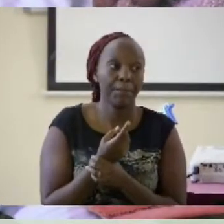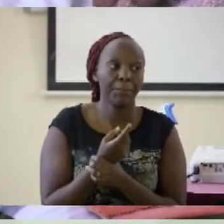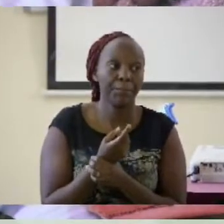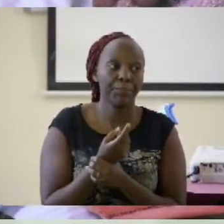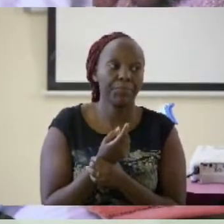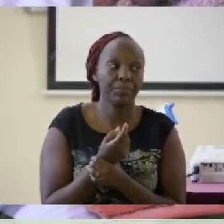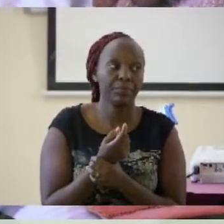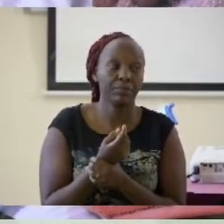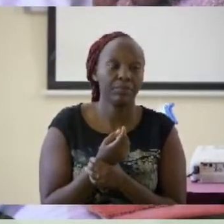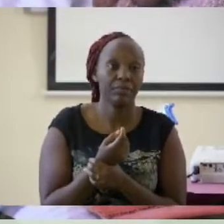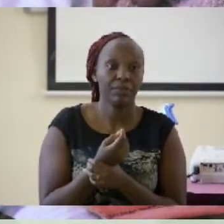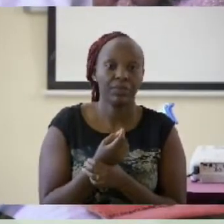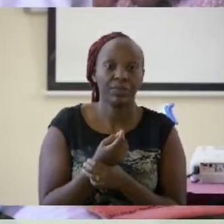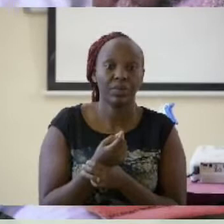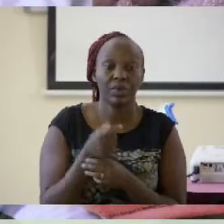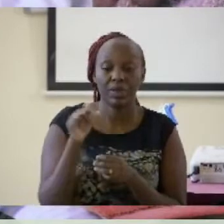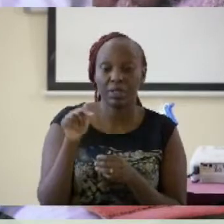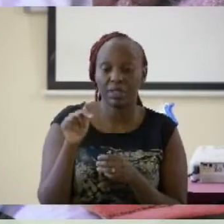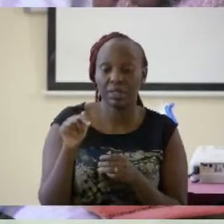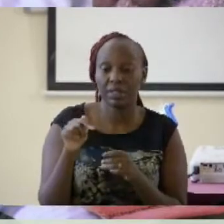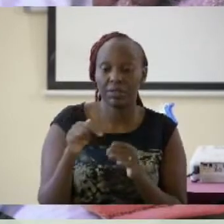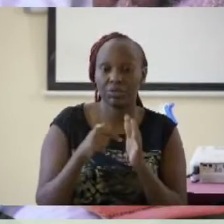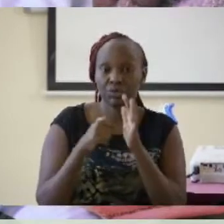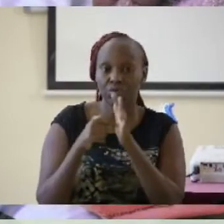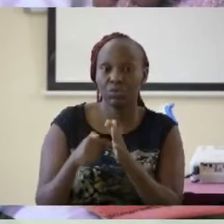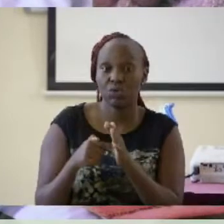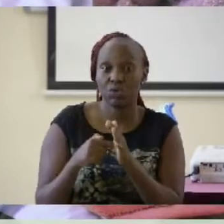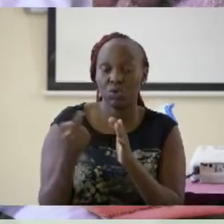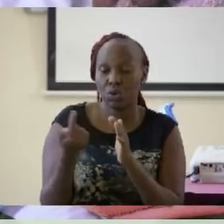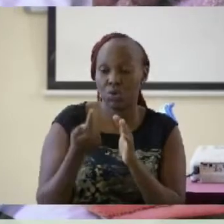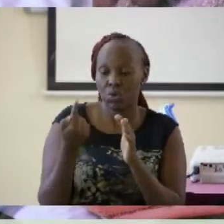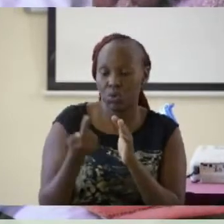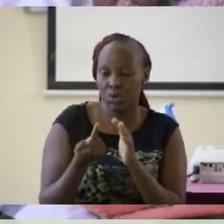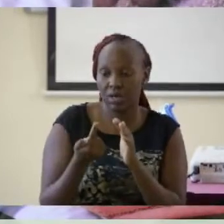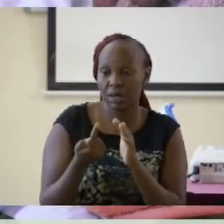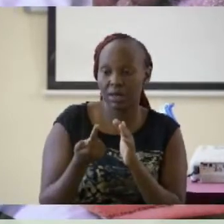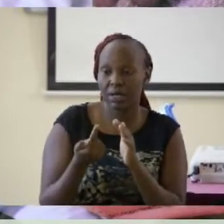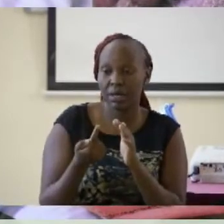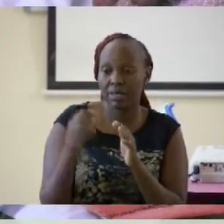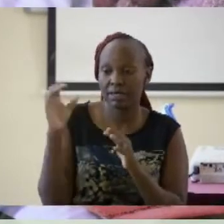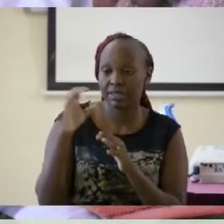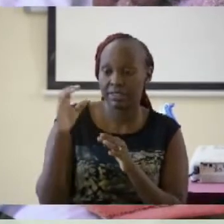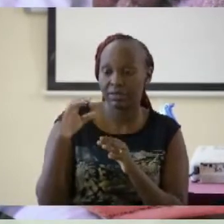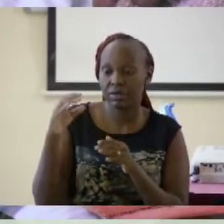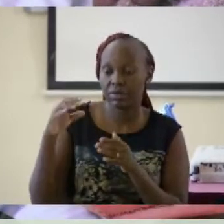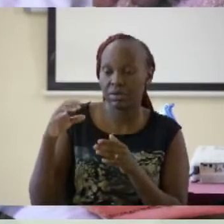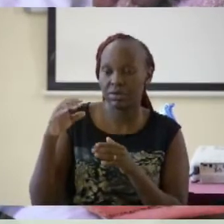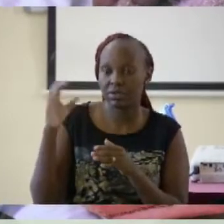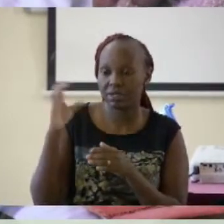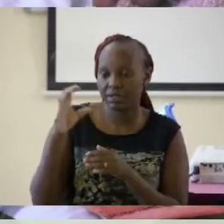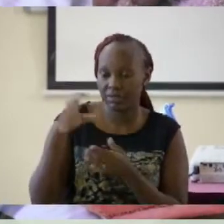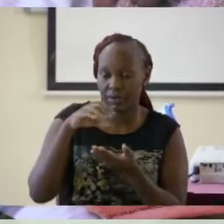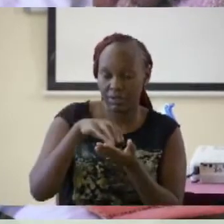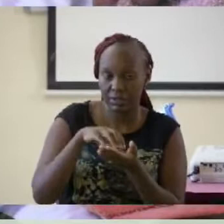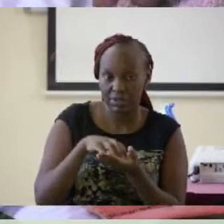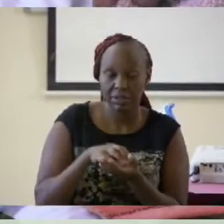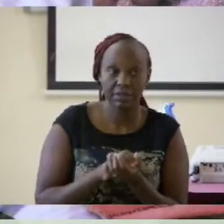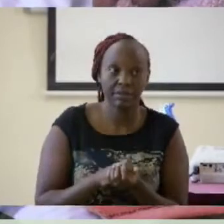jurisdiction of the alternative dispute resolution should only be with certain civil cases,